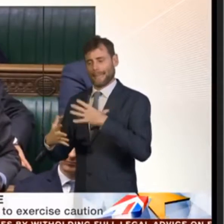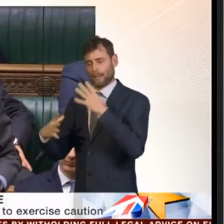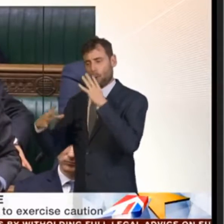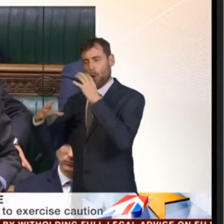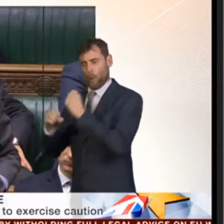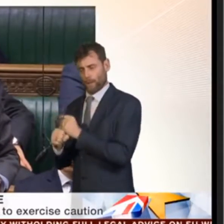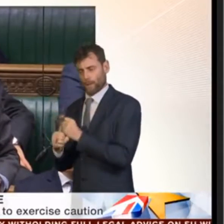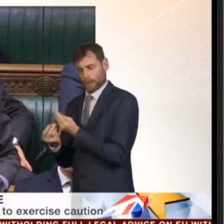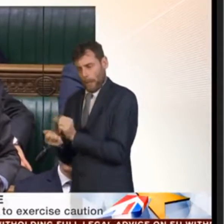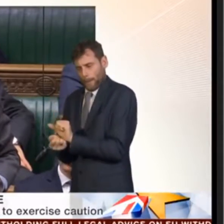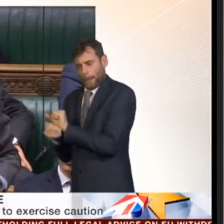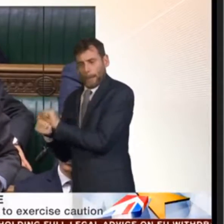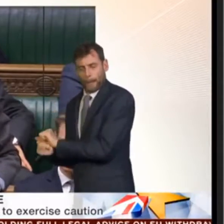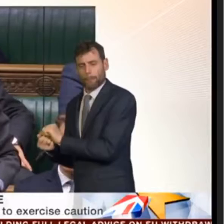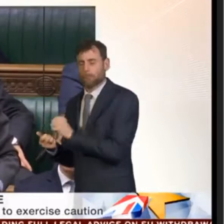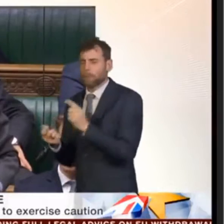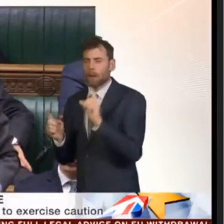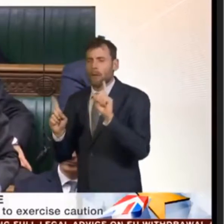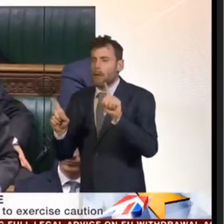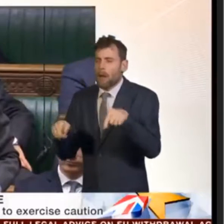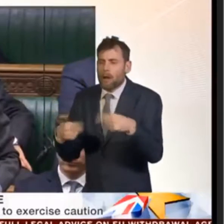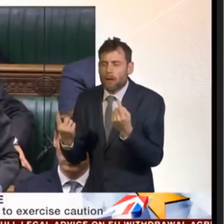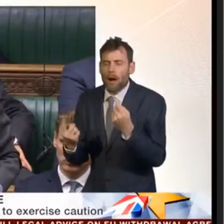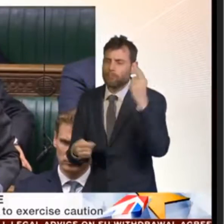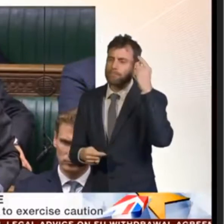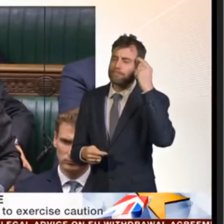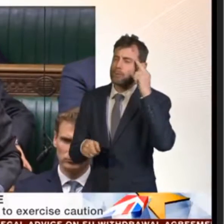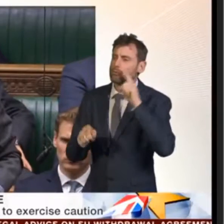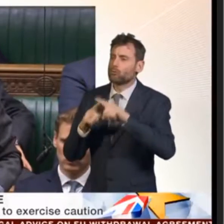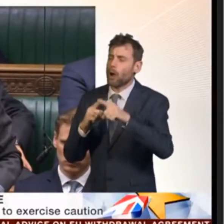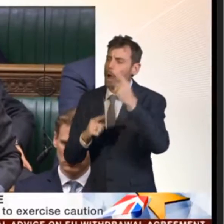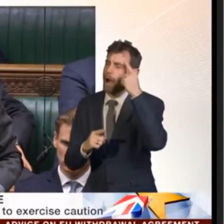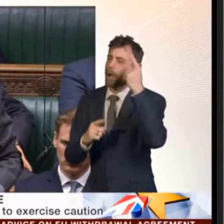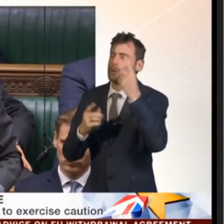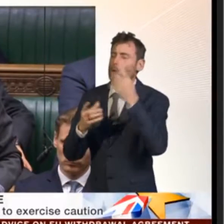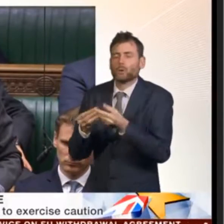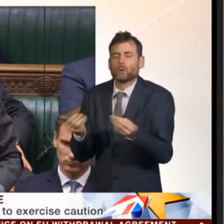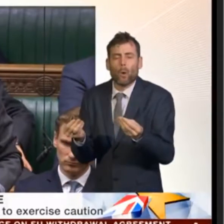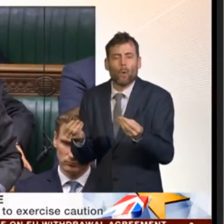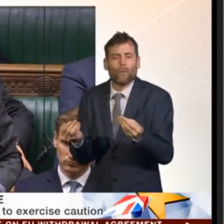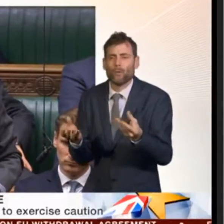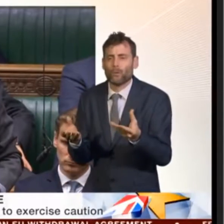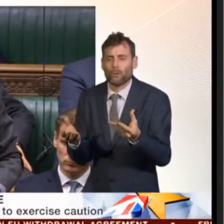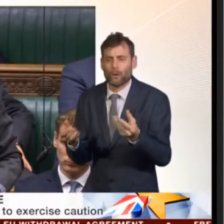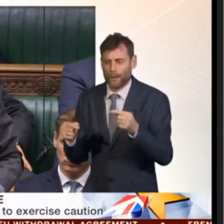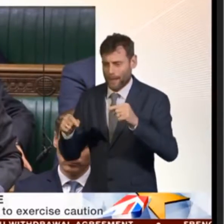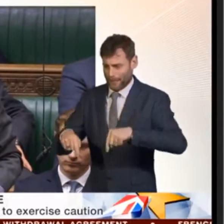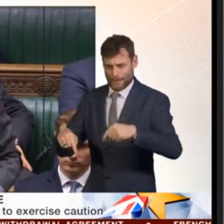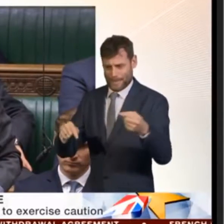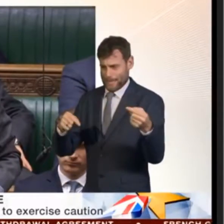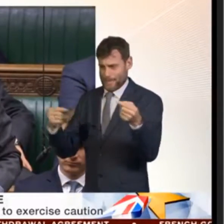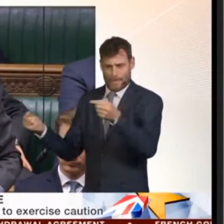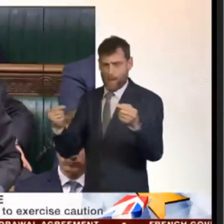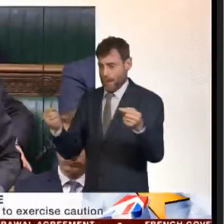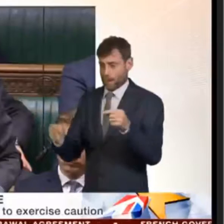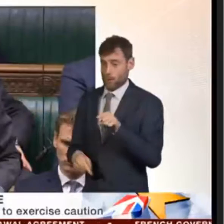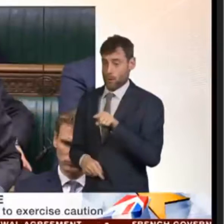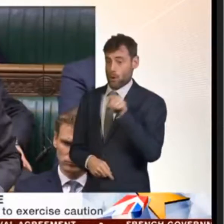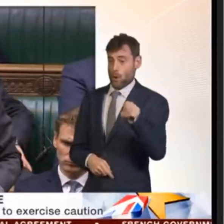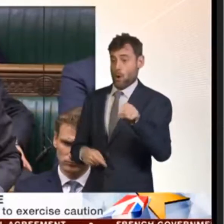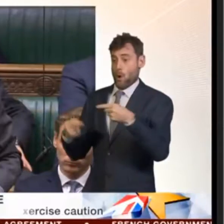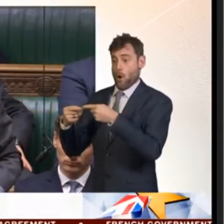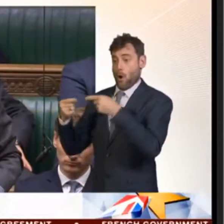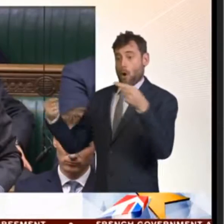as opposed to this party political exchange at the moment, that the opposition agree to receive a